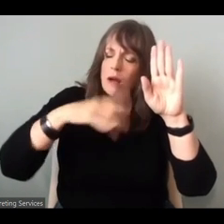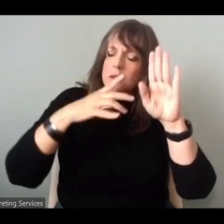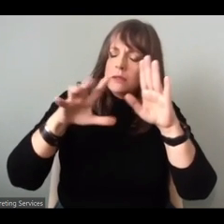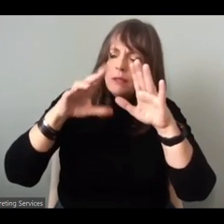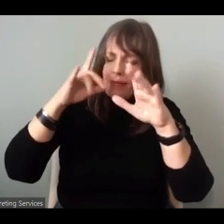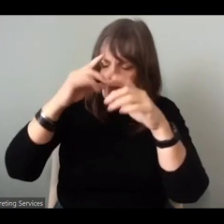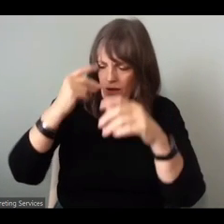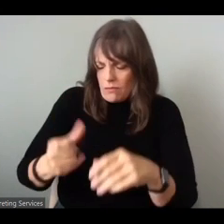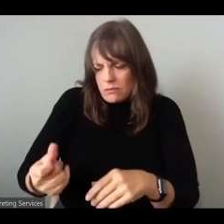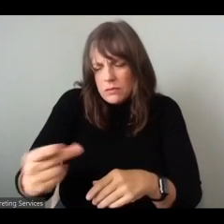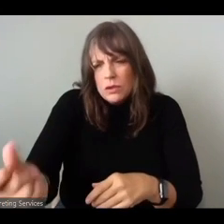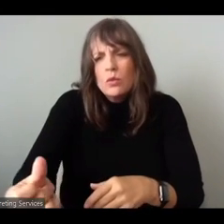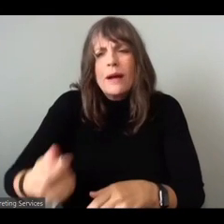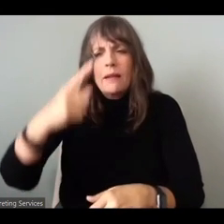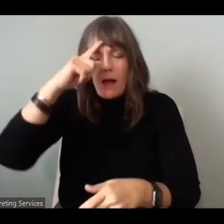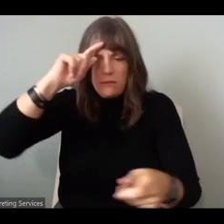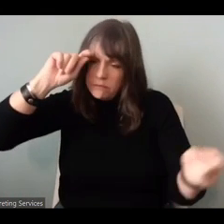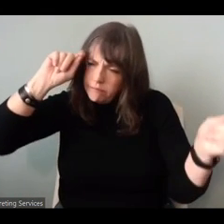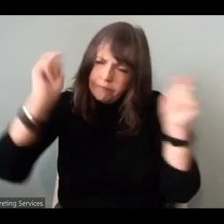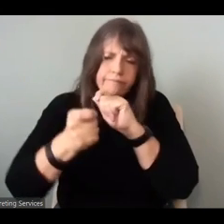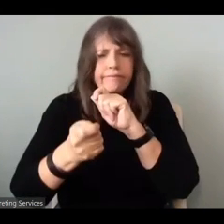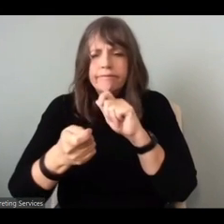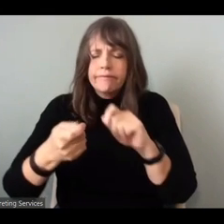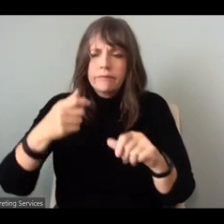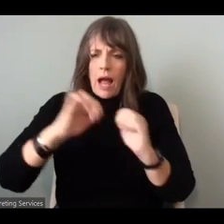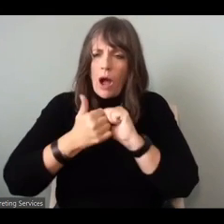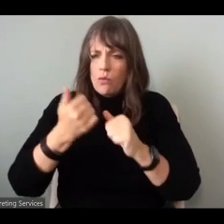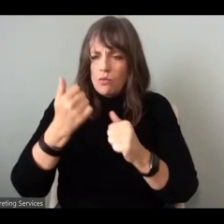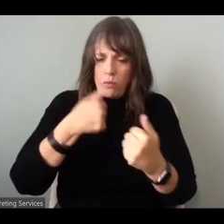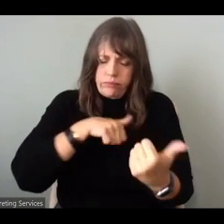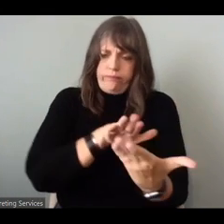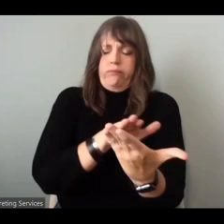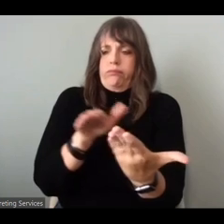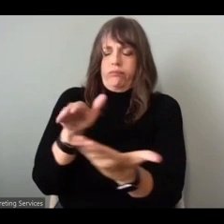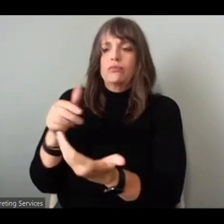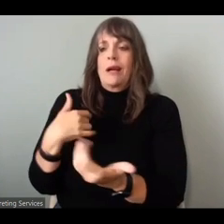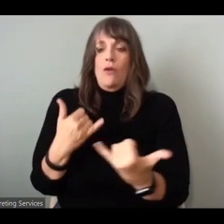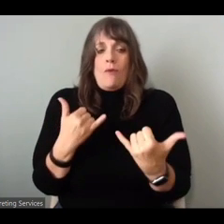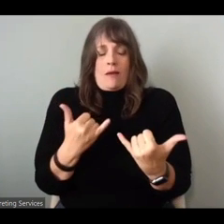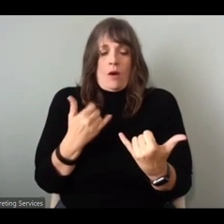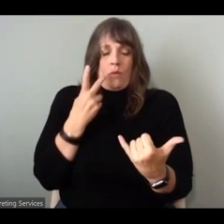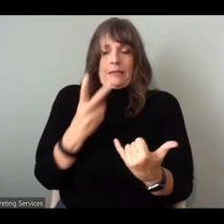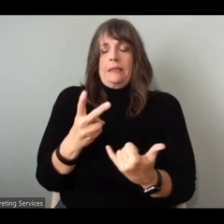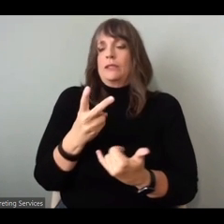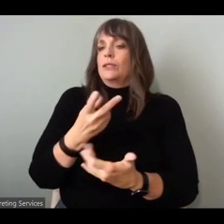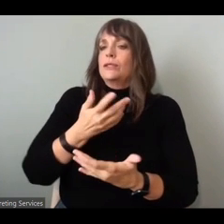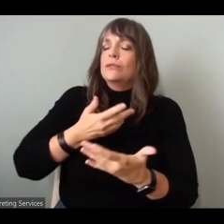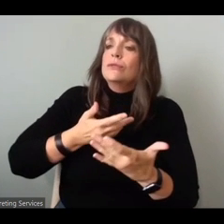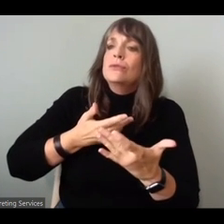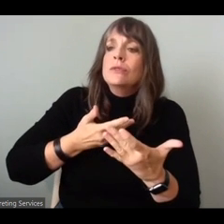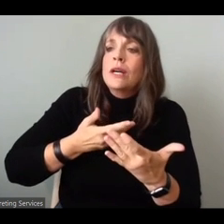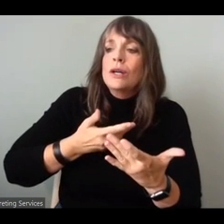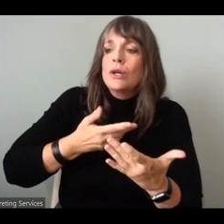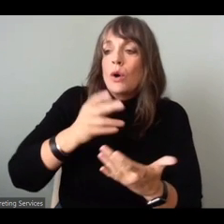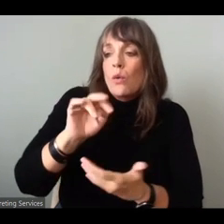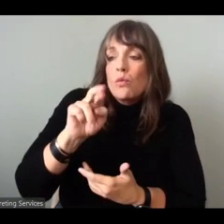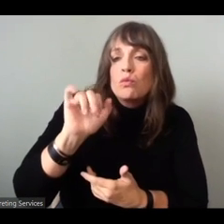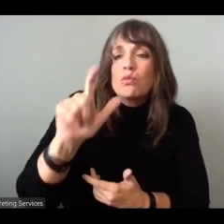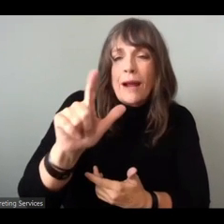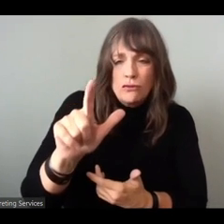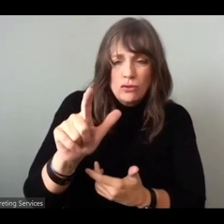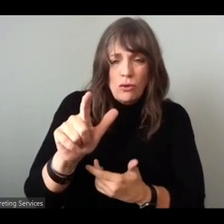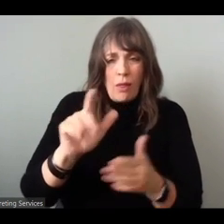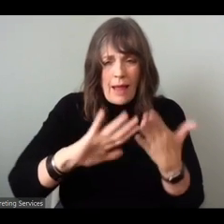thinking quickly. But sometimes we're seeing racialized communities being scapegoated and targeted. You know, we're